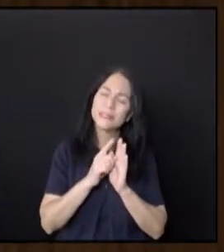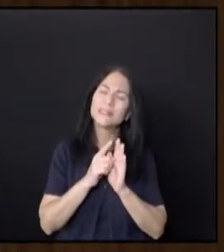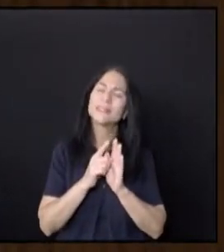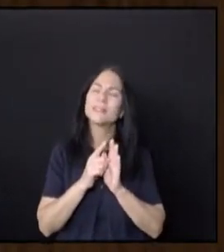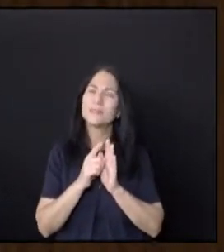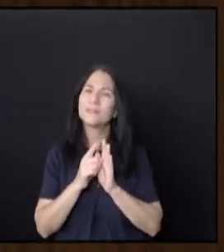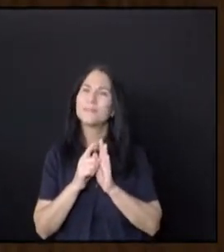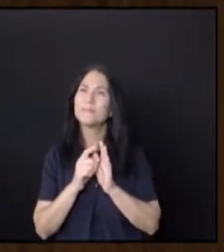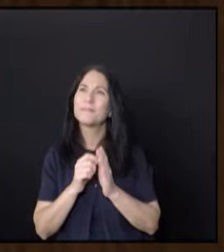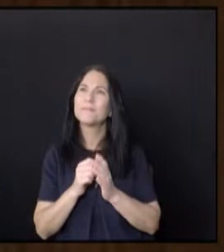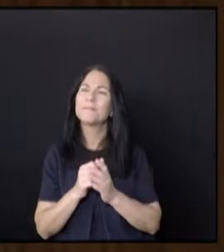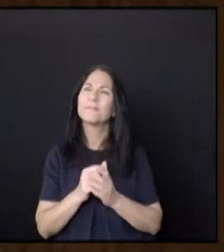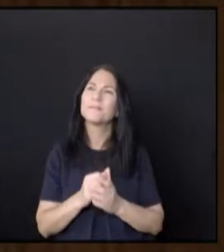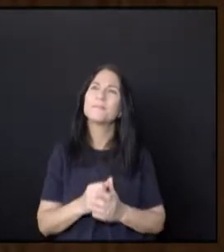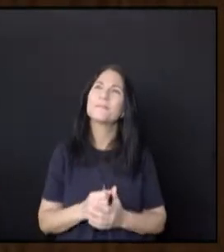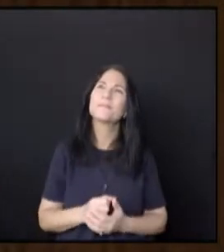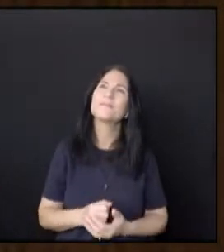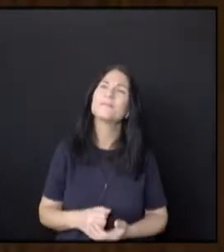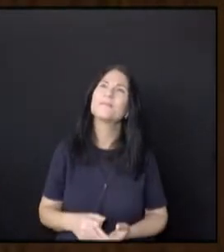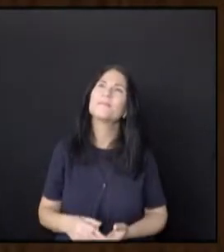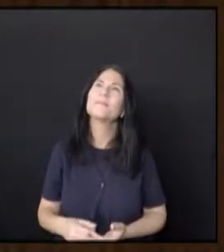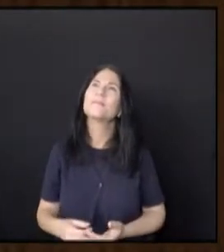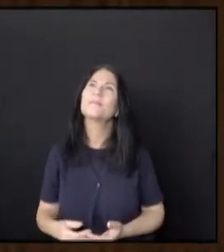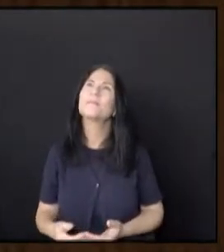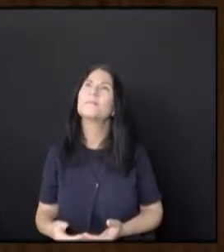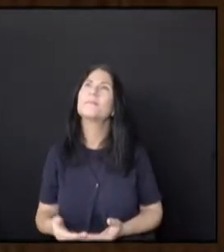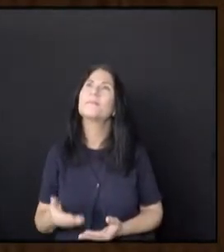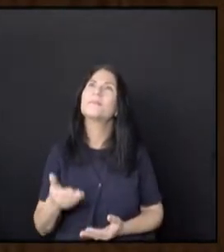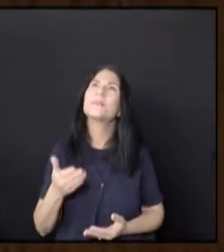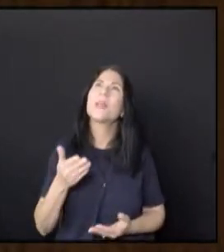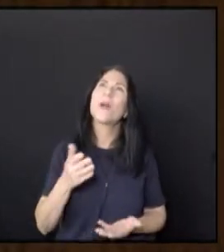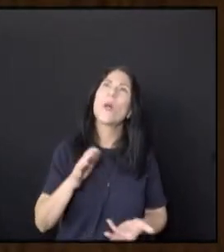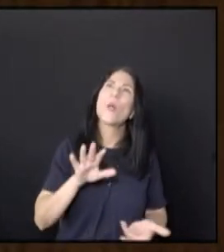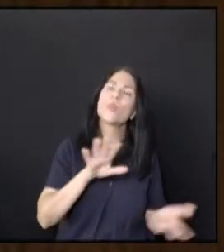moment. You calm the